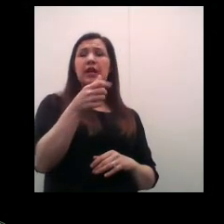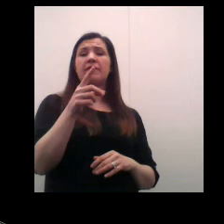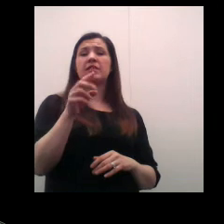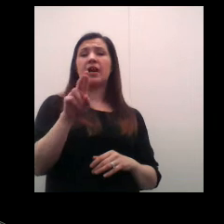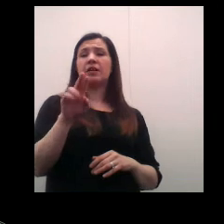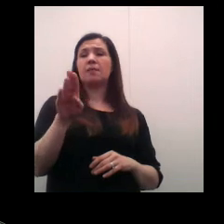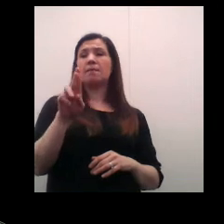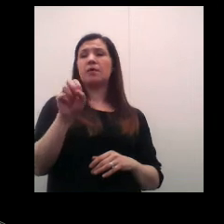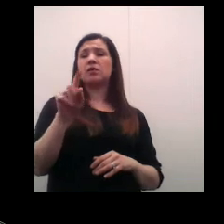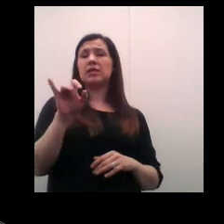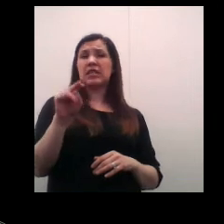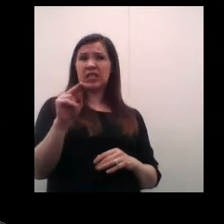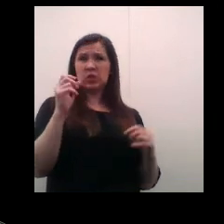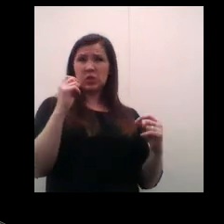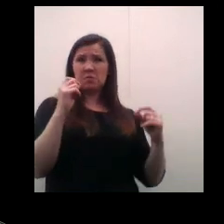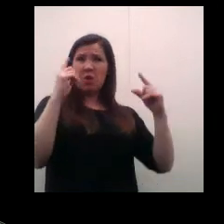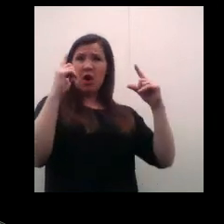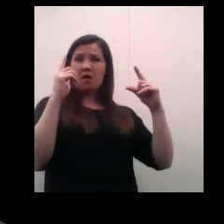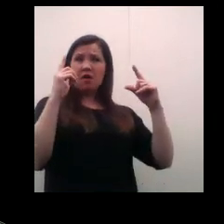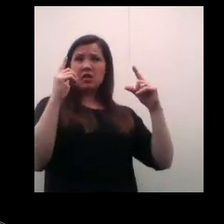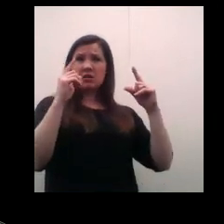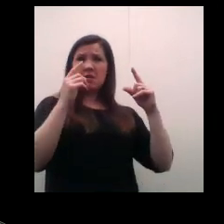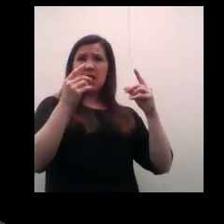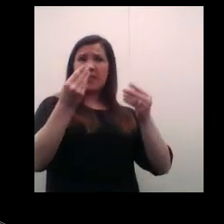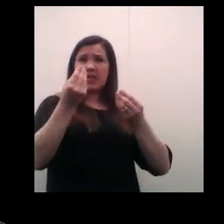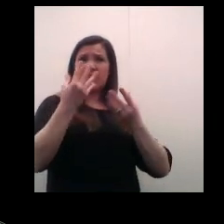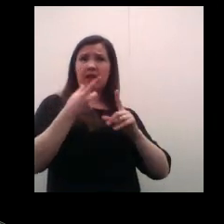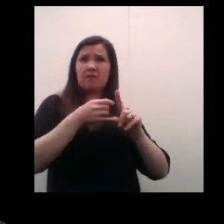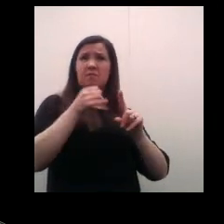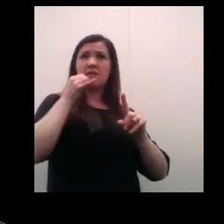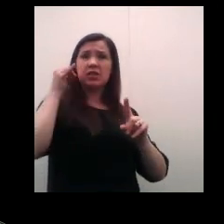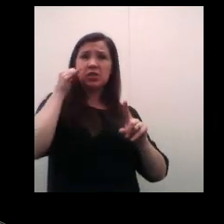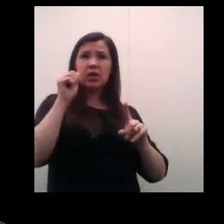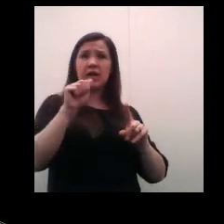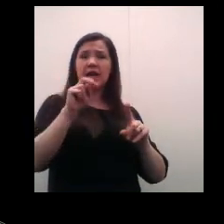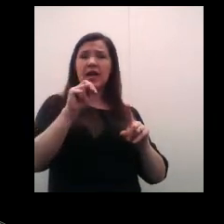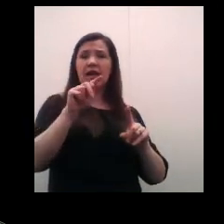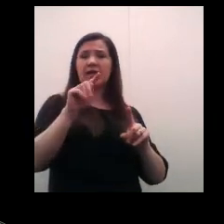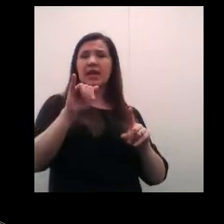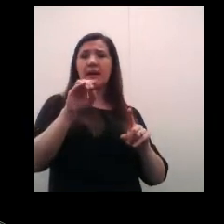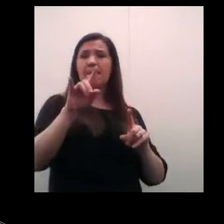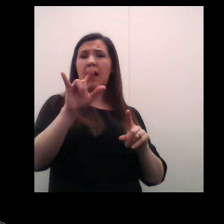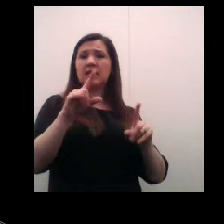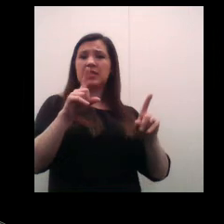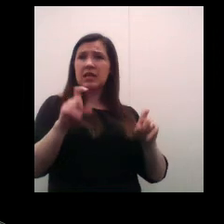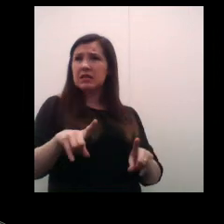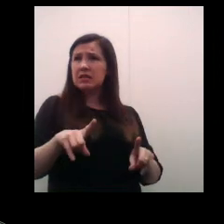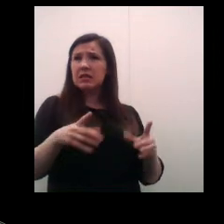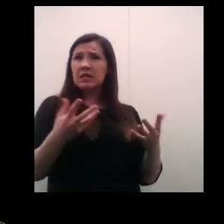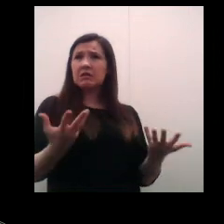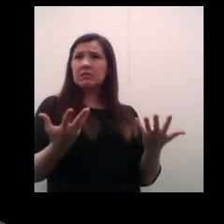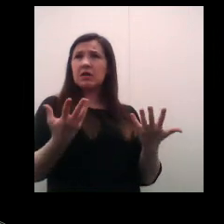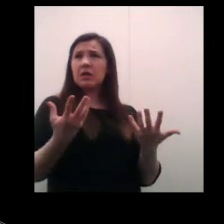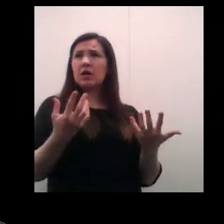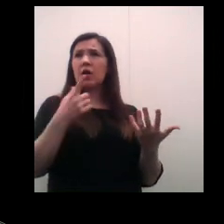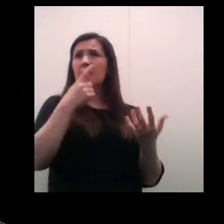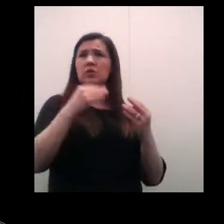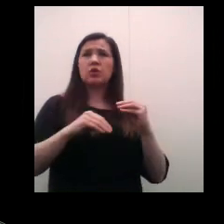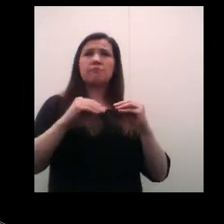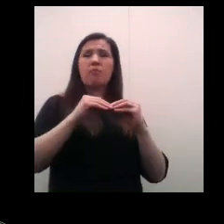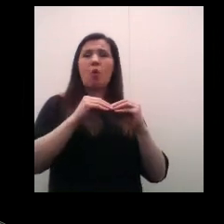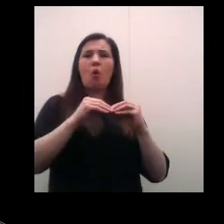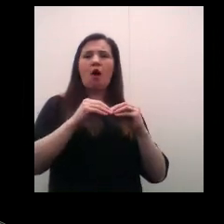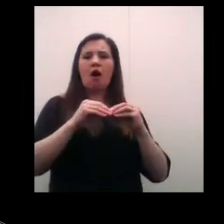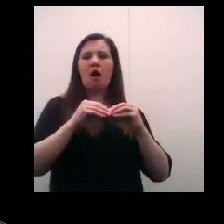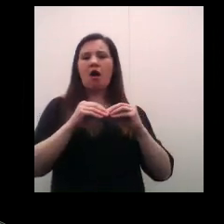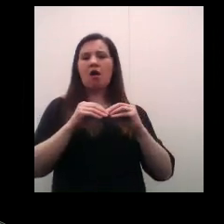Burstein were at all surprised by the preliminary data that came out yesterday on antibody testing, or because it was more so focused